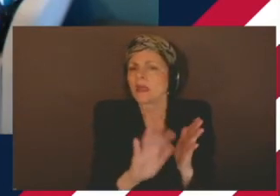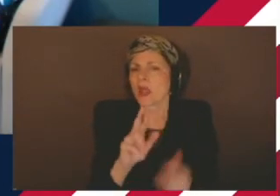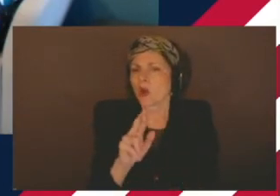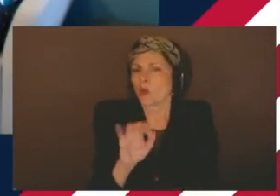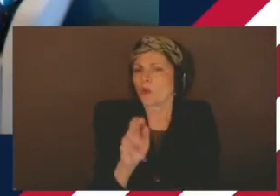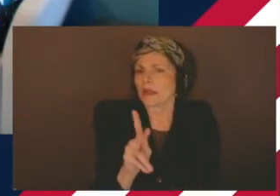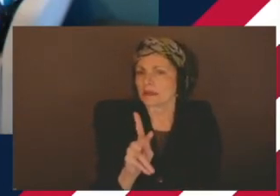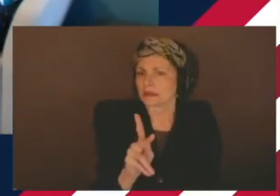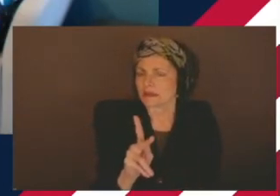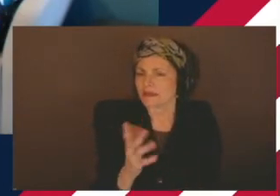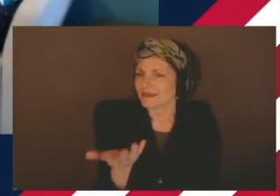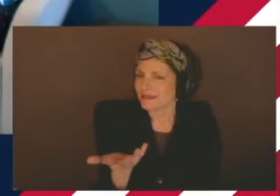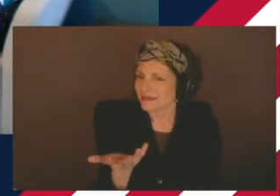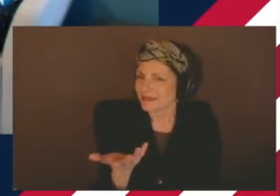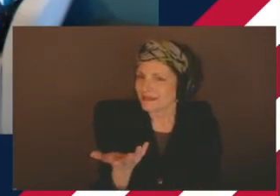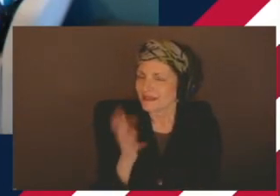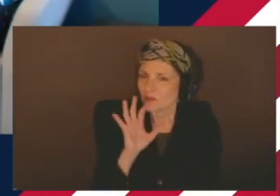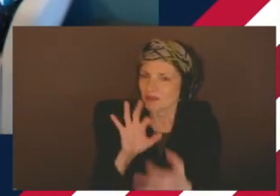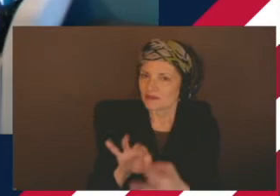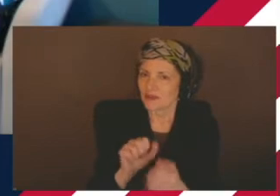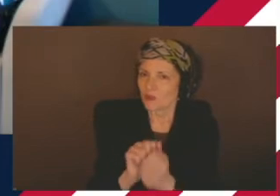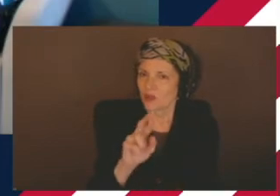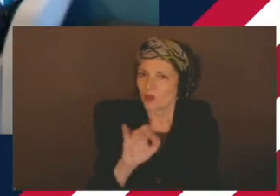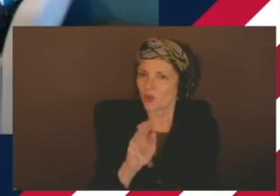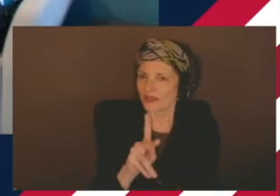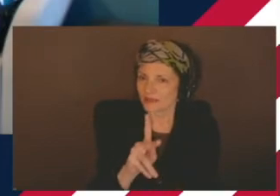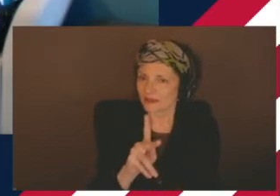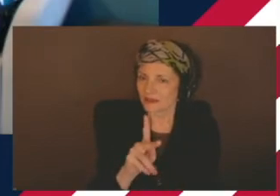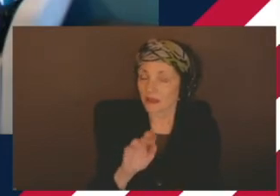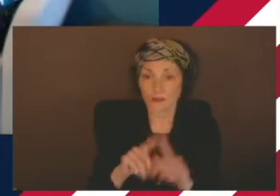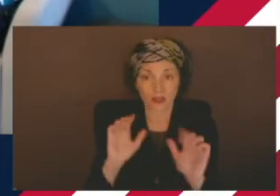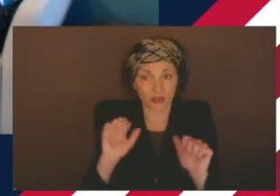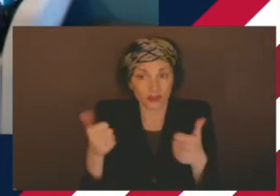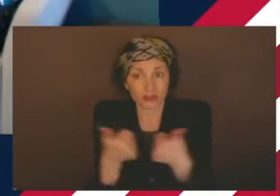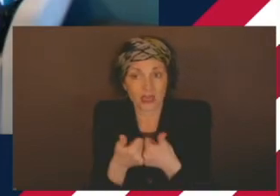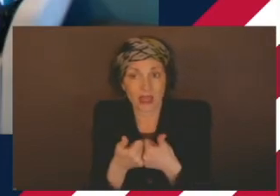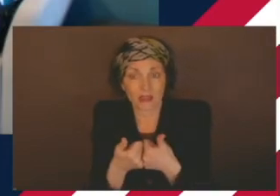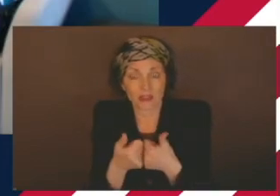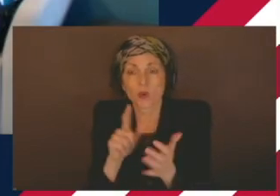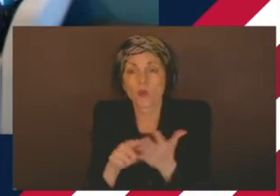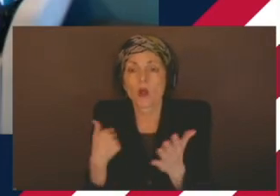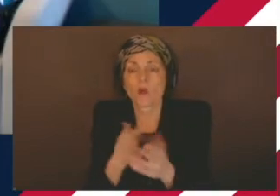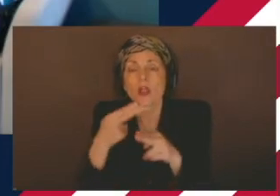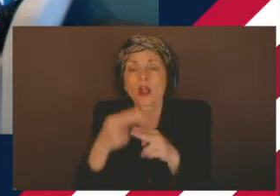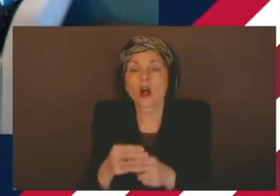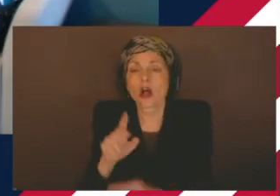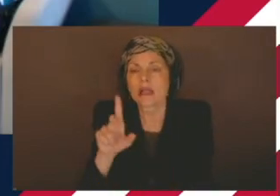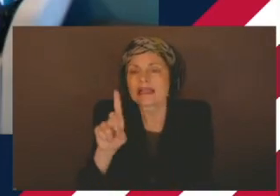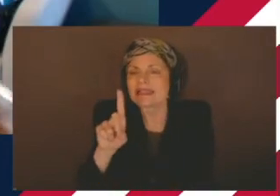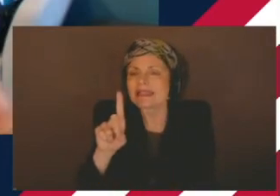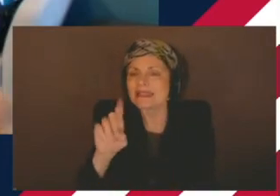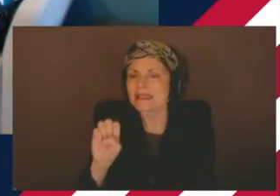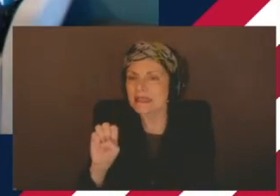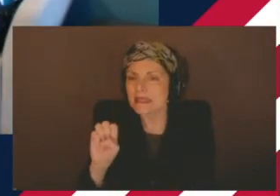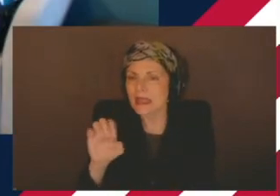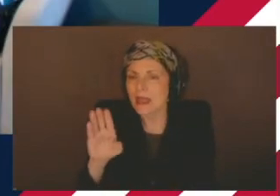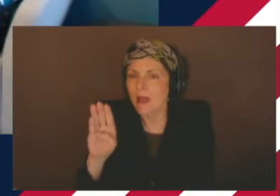is that while we have what we call debiasing techniques, so these